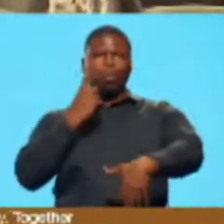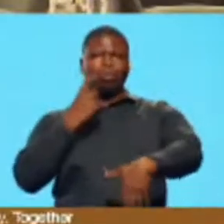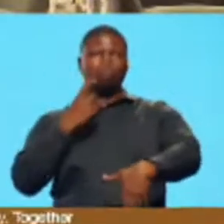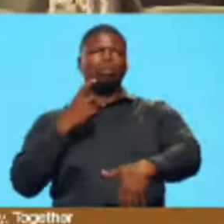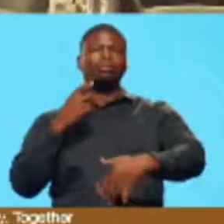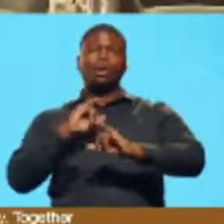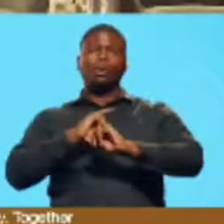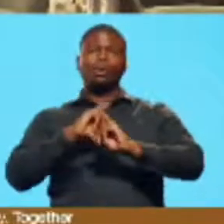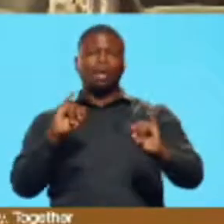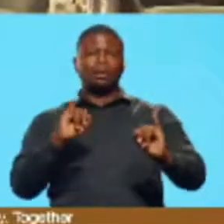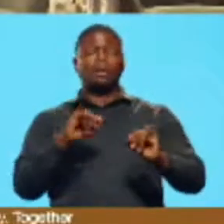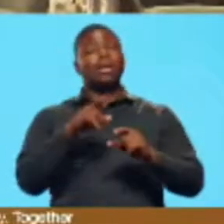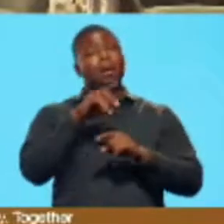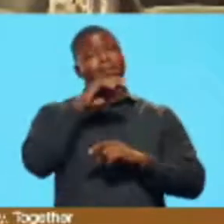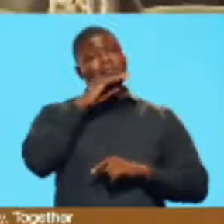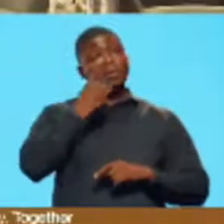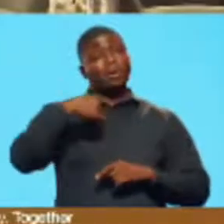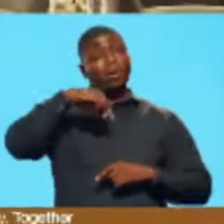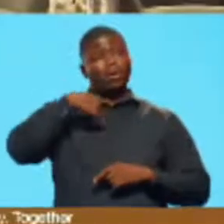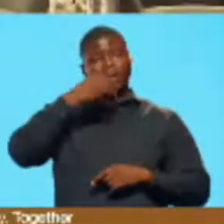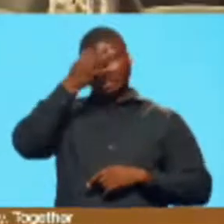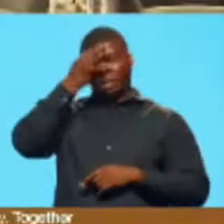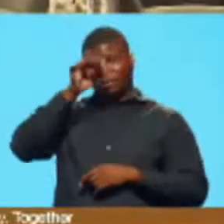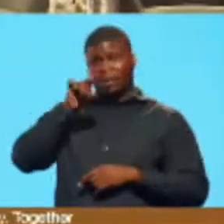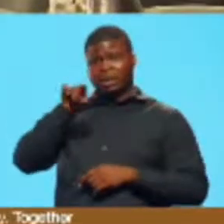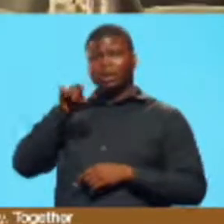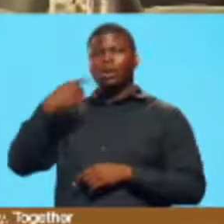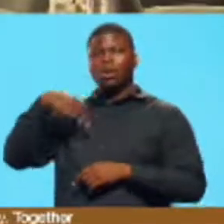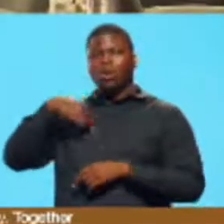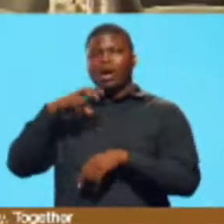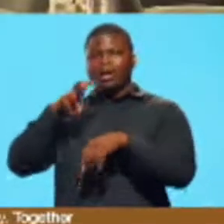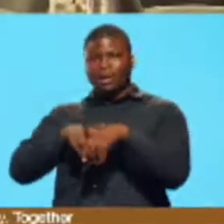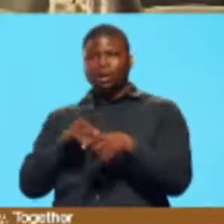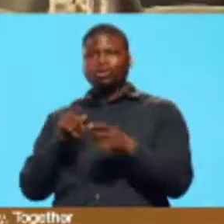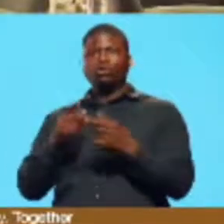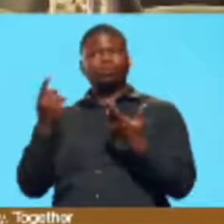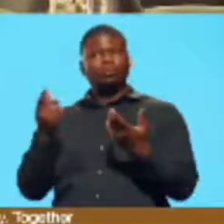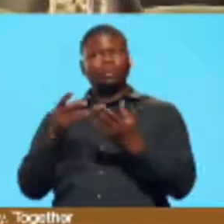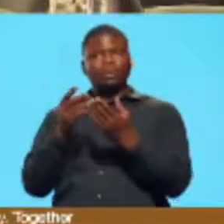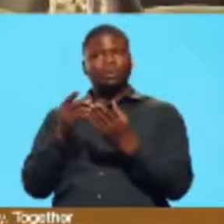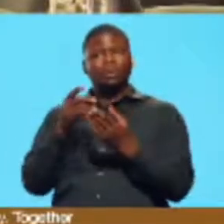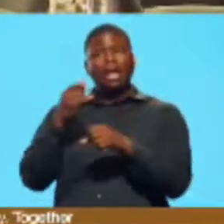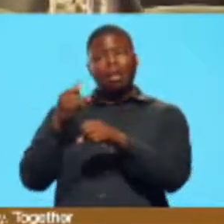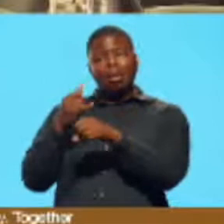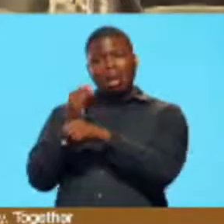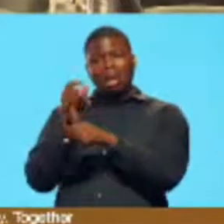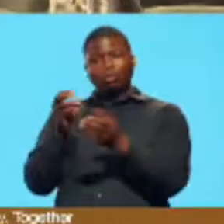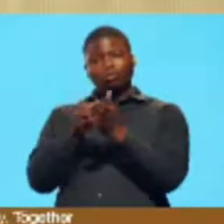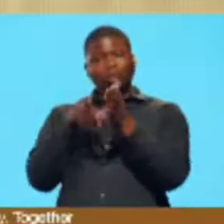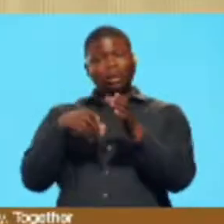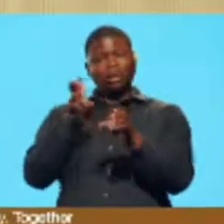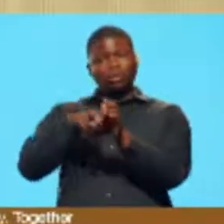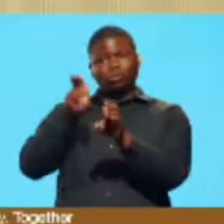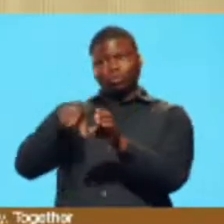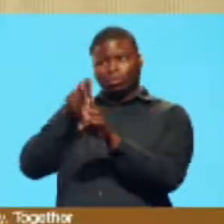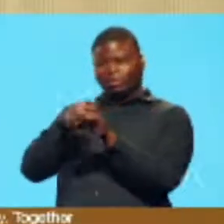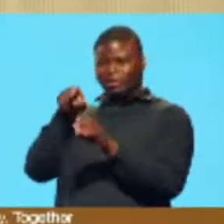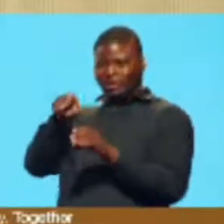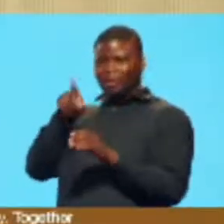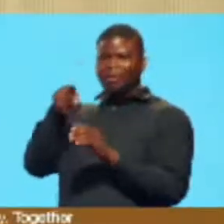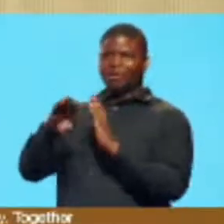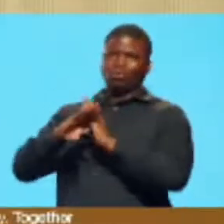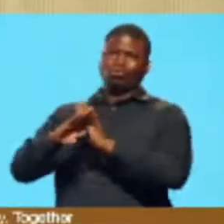at that one as government, how best we can address the issue of early dropouts, because it's causing us a